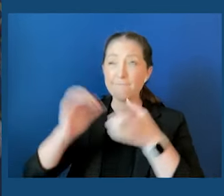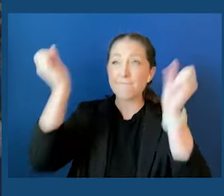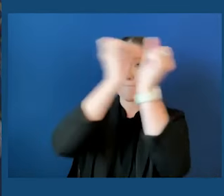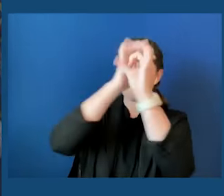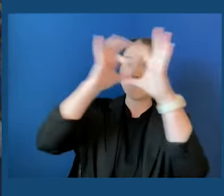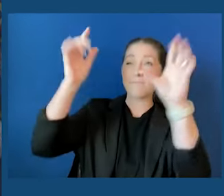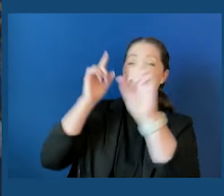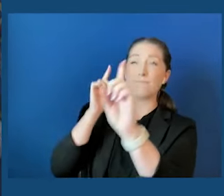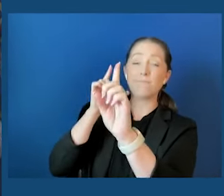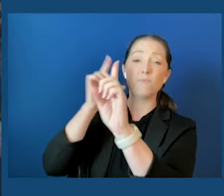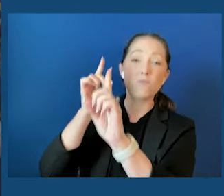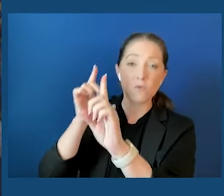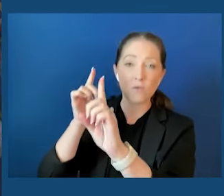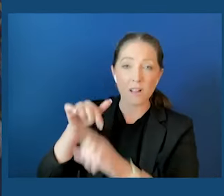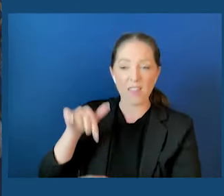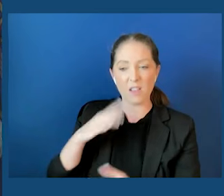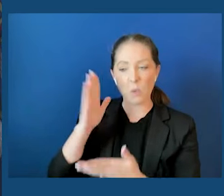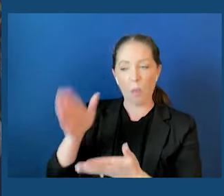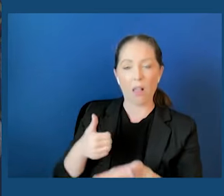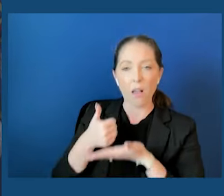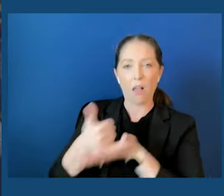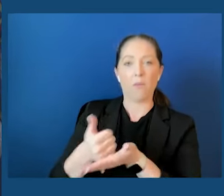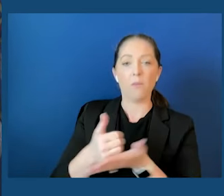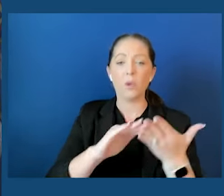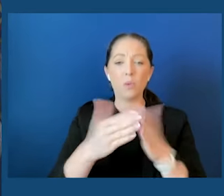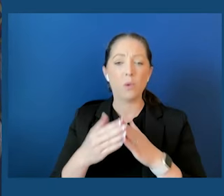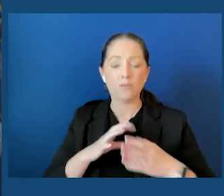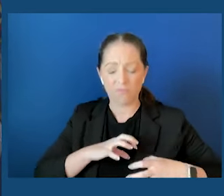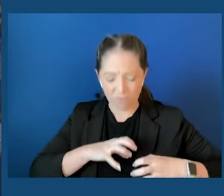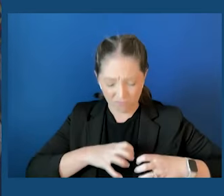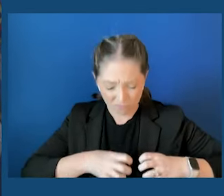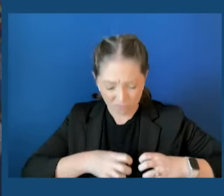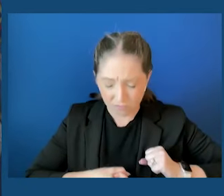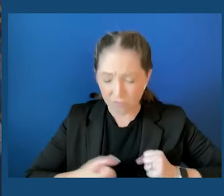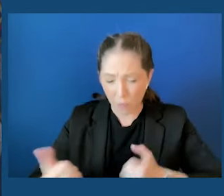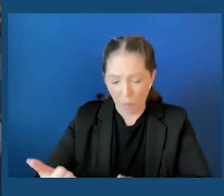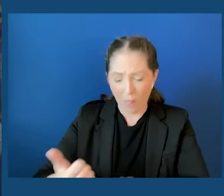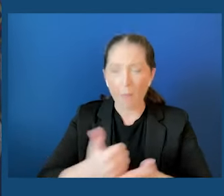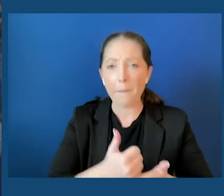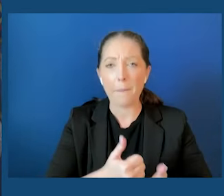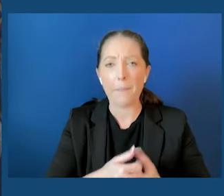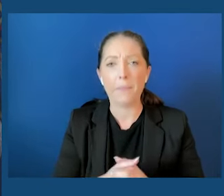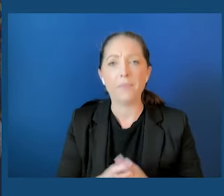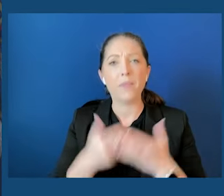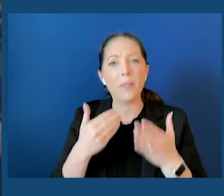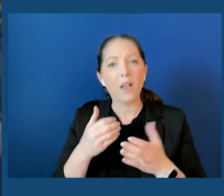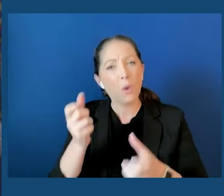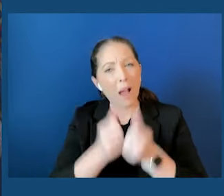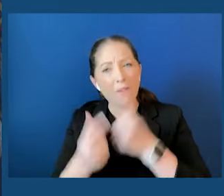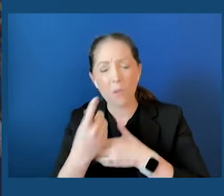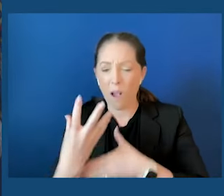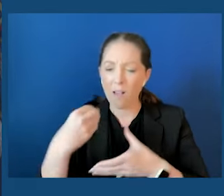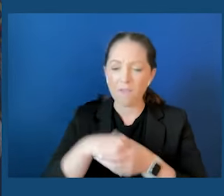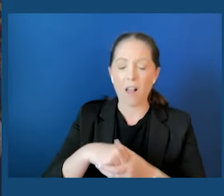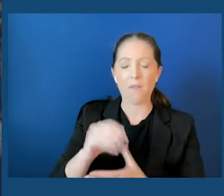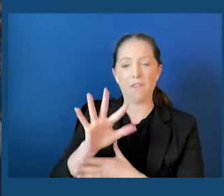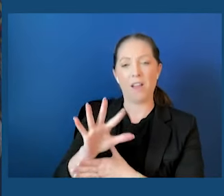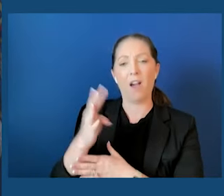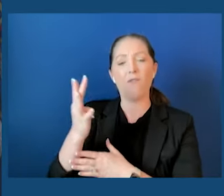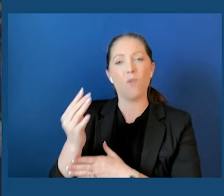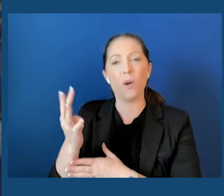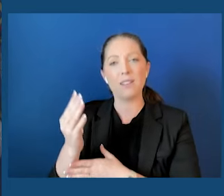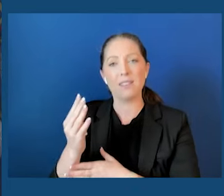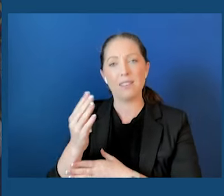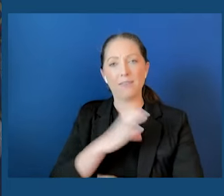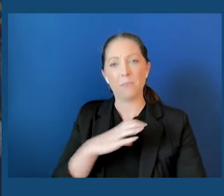to a grieving community. And I want to thank you and all the members of the 514 Memorial Commission. Please stand and let's recognize everyone involved in the commission. Thank